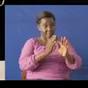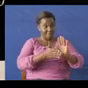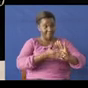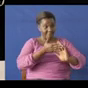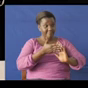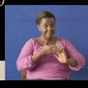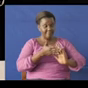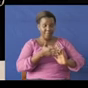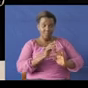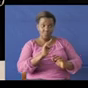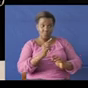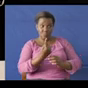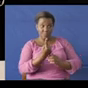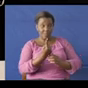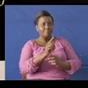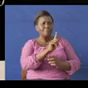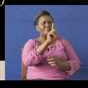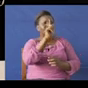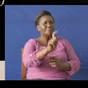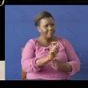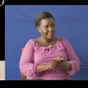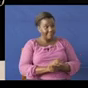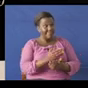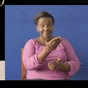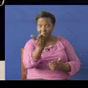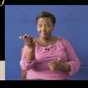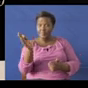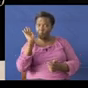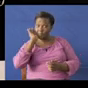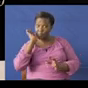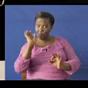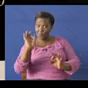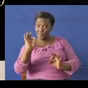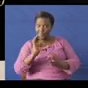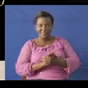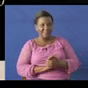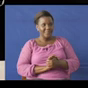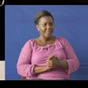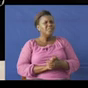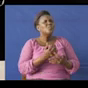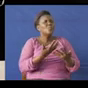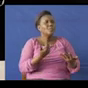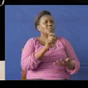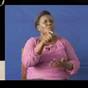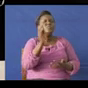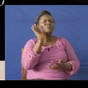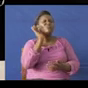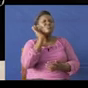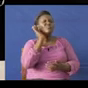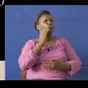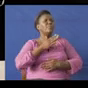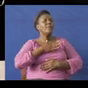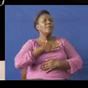So before I begin, I would like to ask you a question. Are you a good listener? And why should